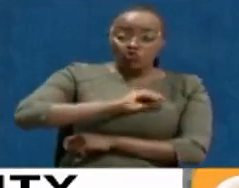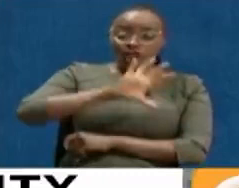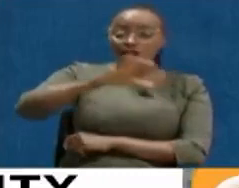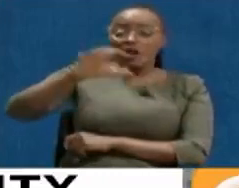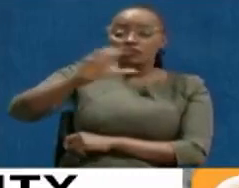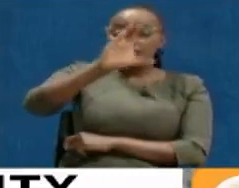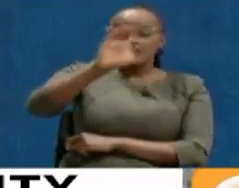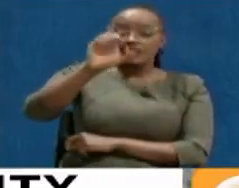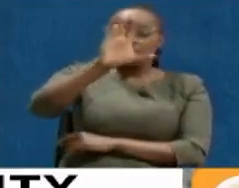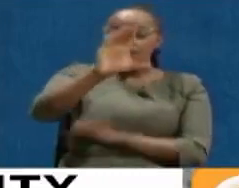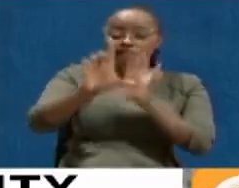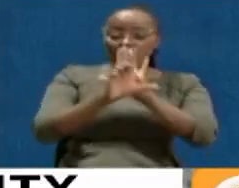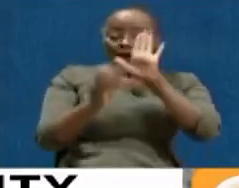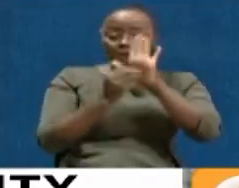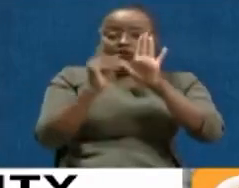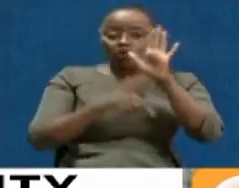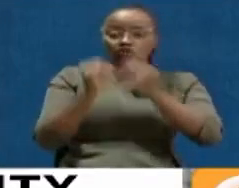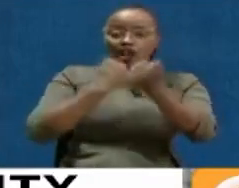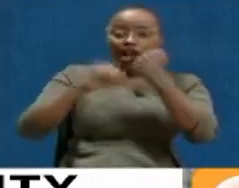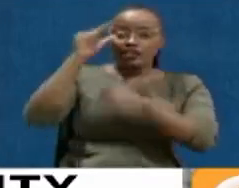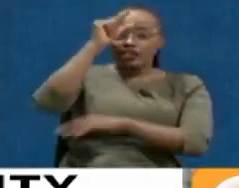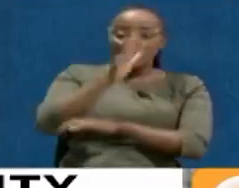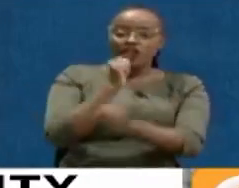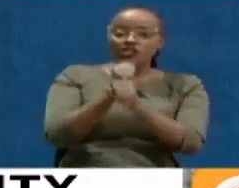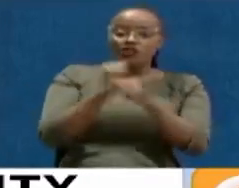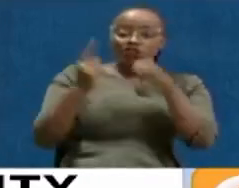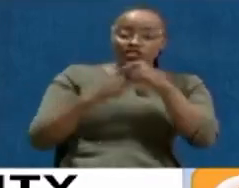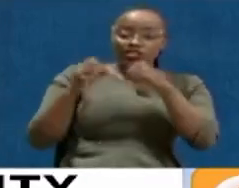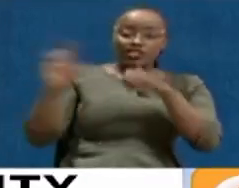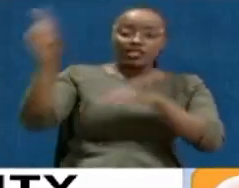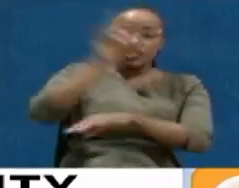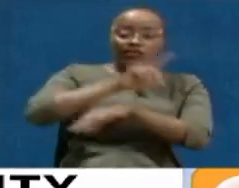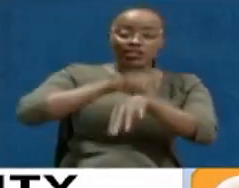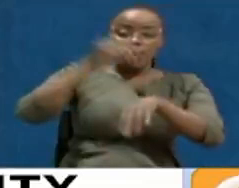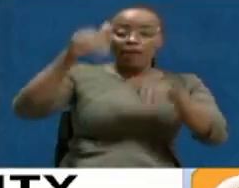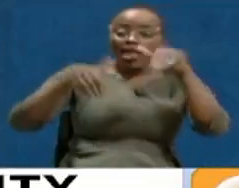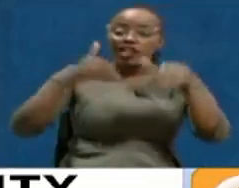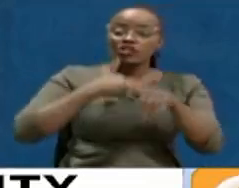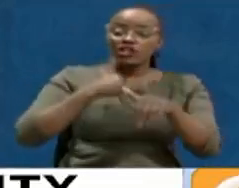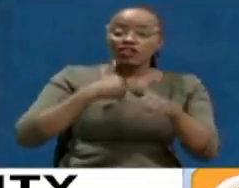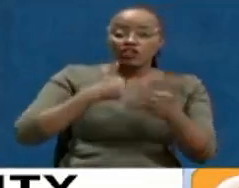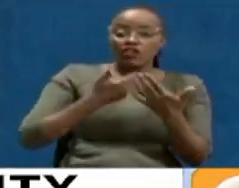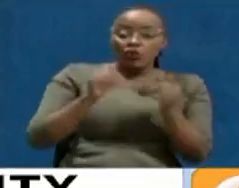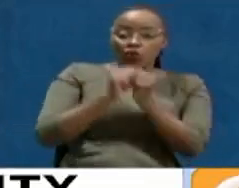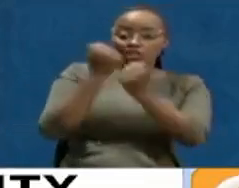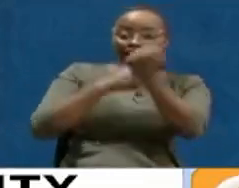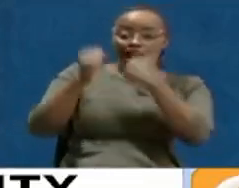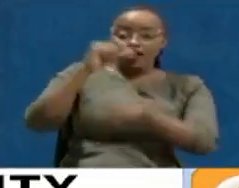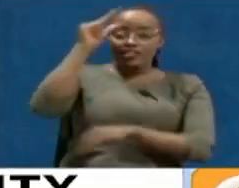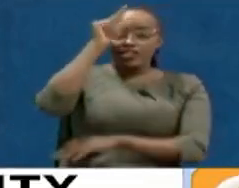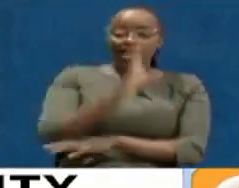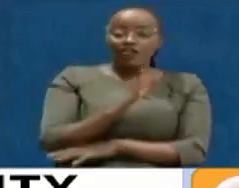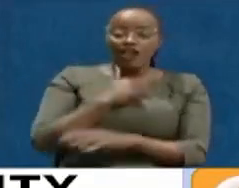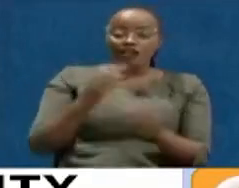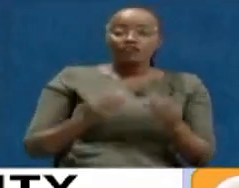executive. The law stipulates that an acting governor does so for 60 days when an election is held, with the acting governor